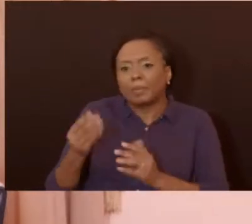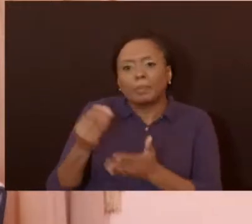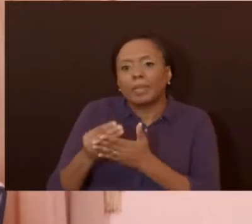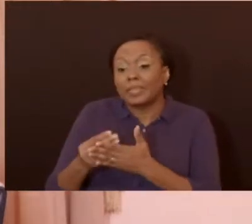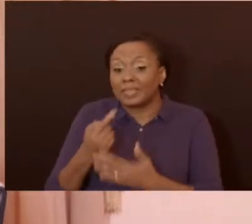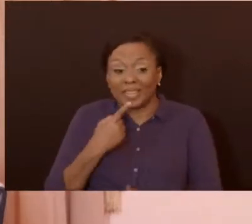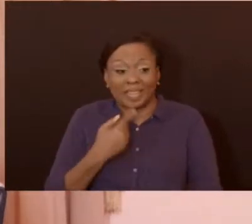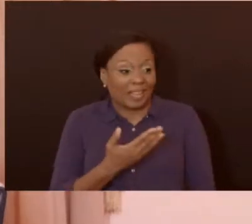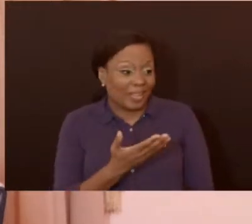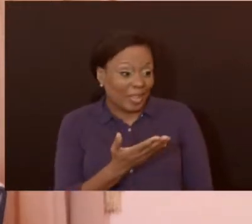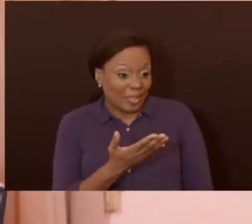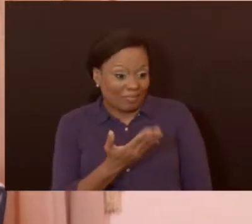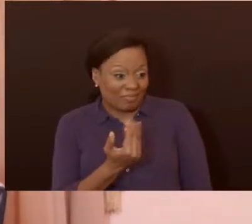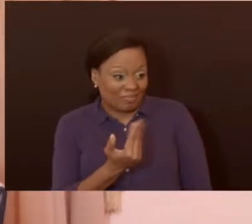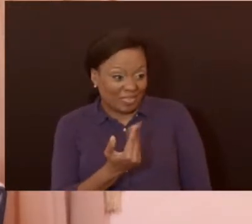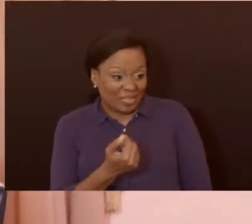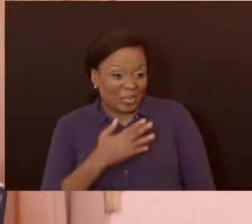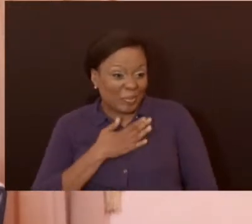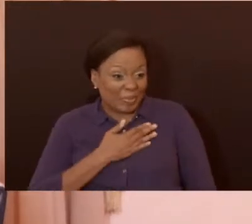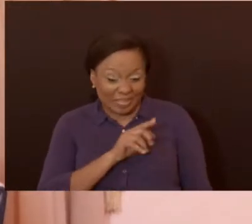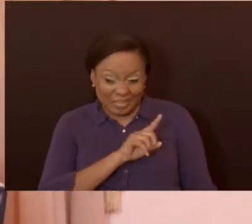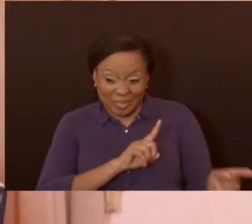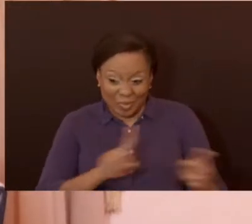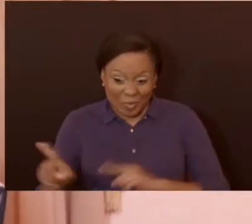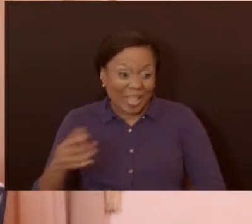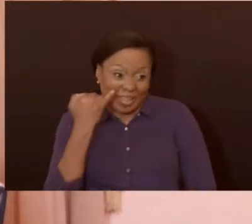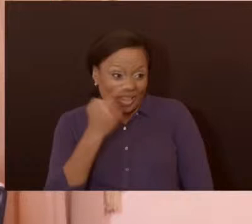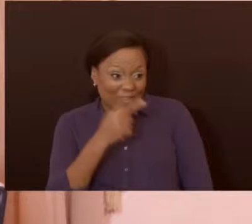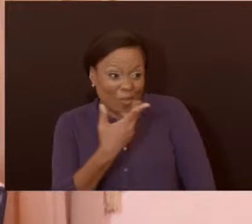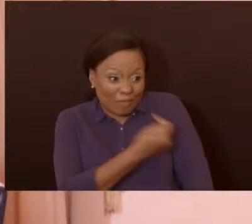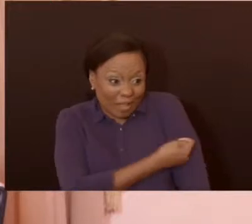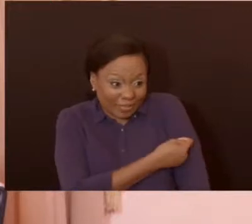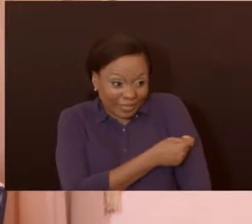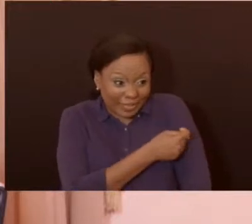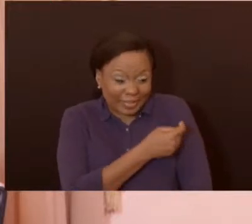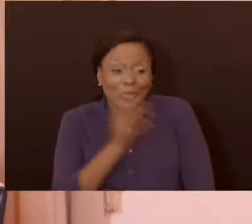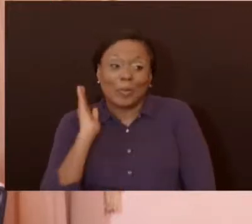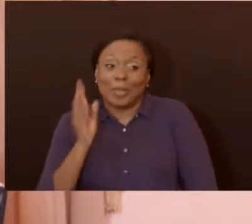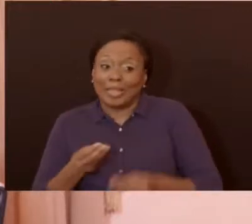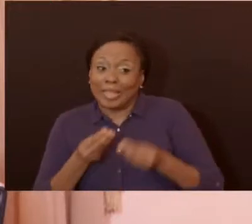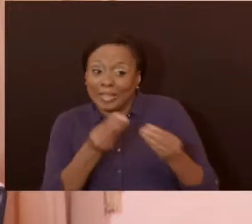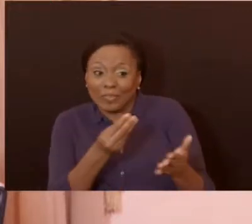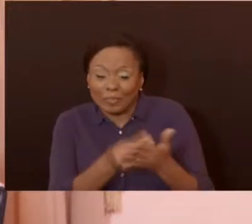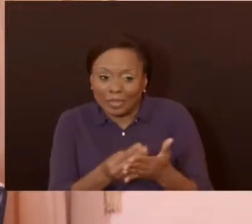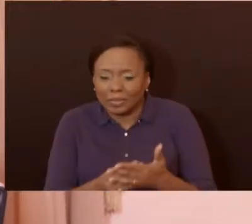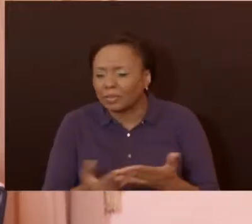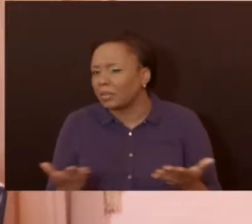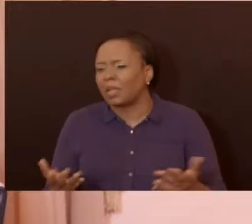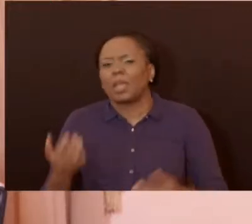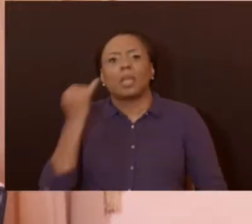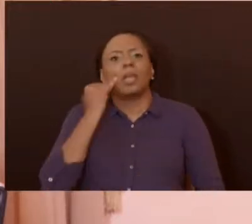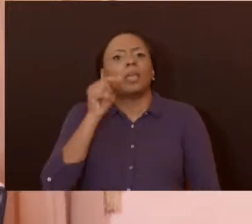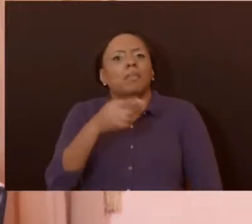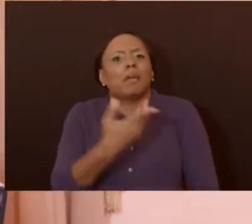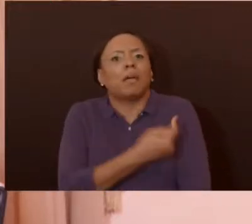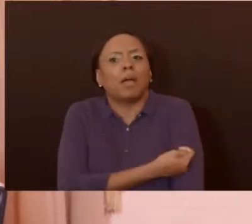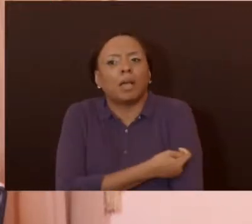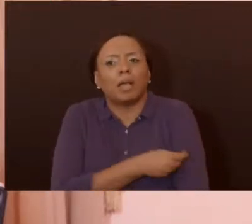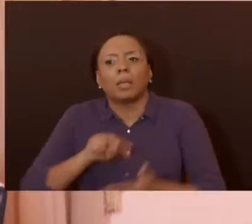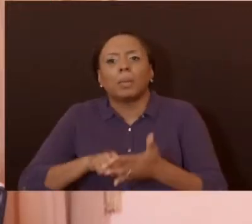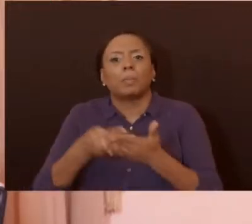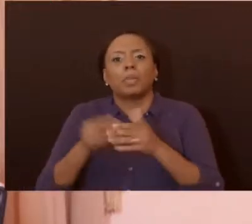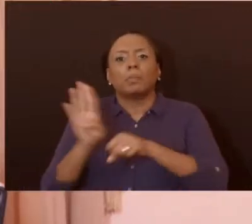other kind of benefit. For us, being vaccinated means keeping our businesses open, keeping our people